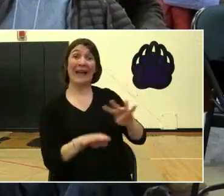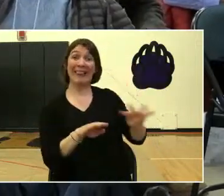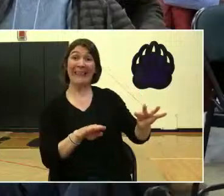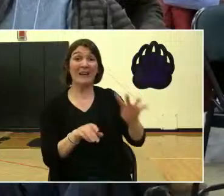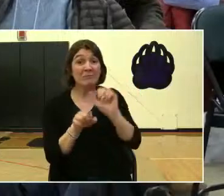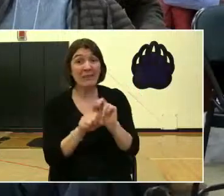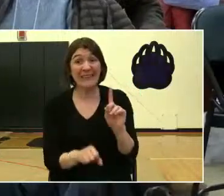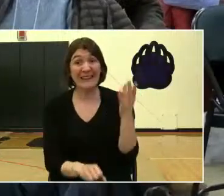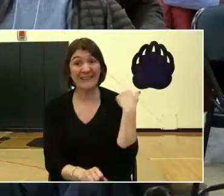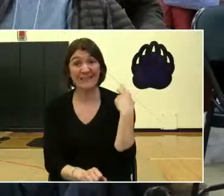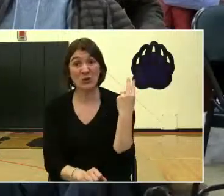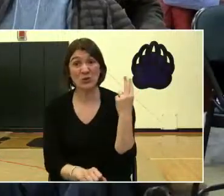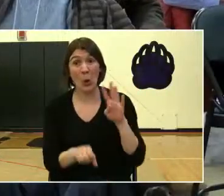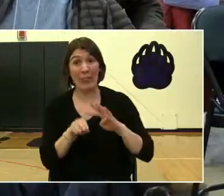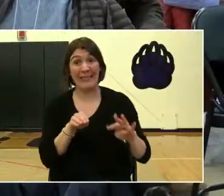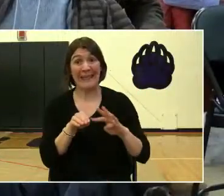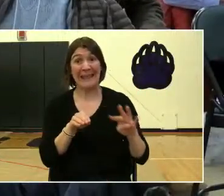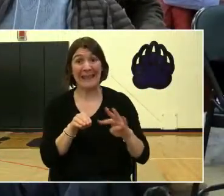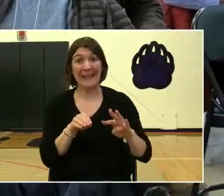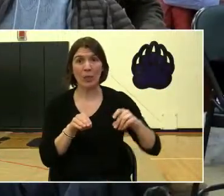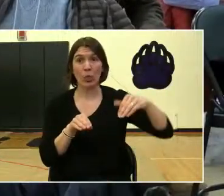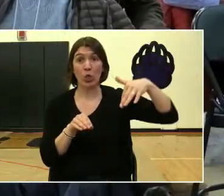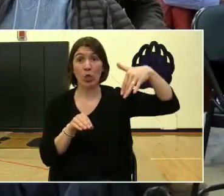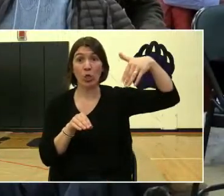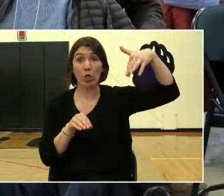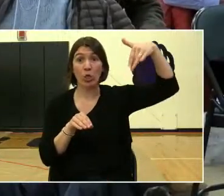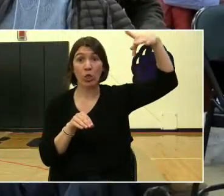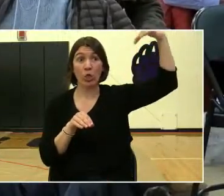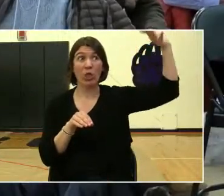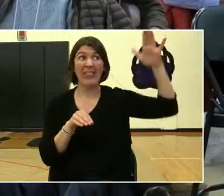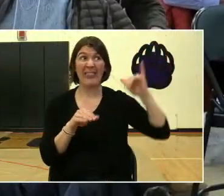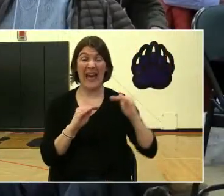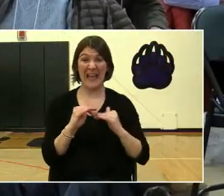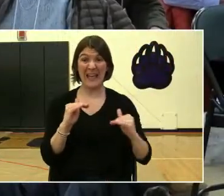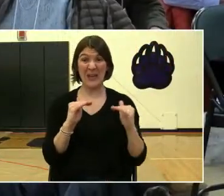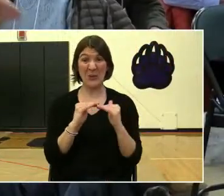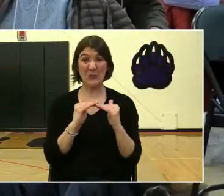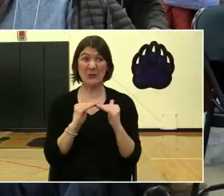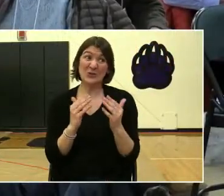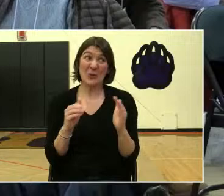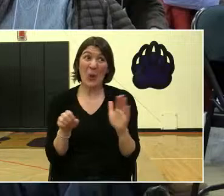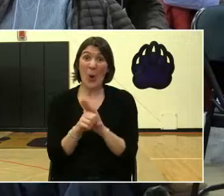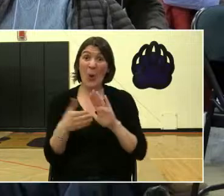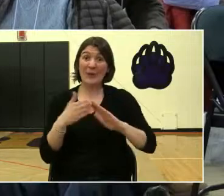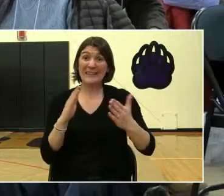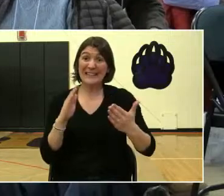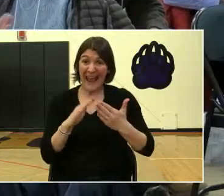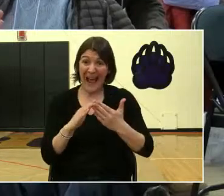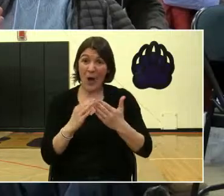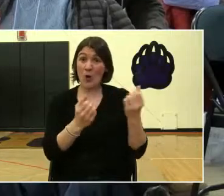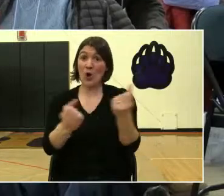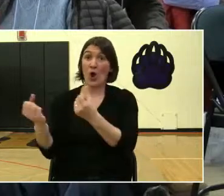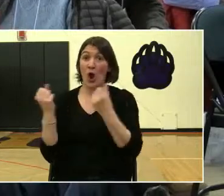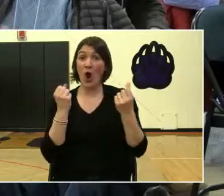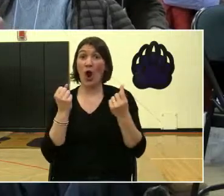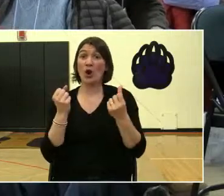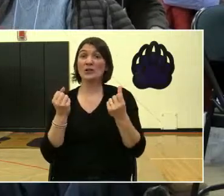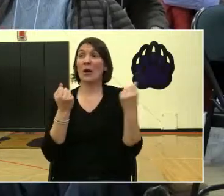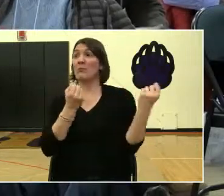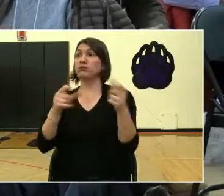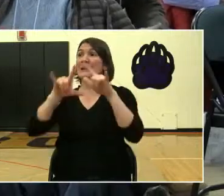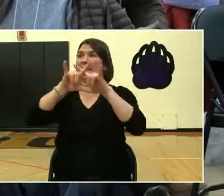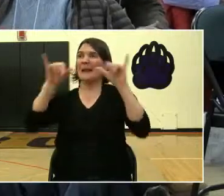there was two years ago um the equivalent of that is the entire town Fleet driving for one year if I'm not